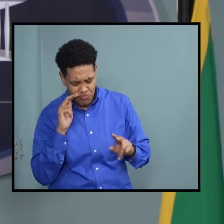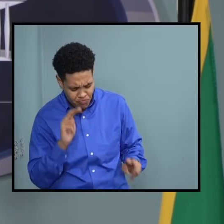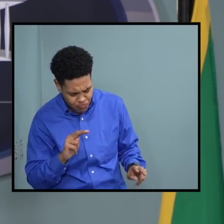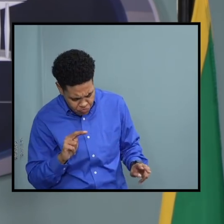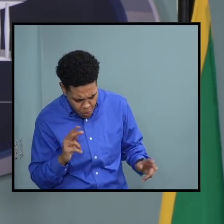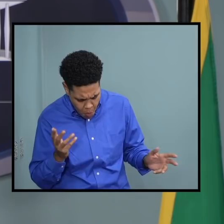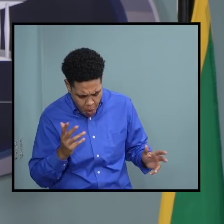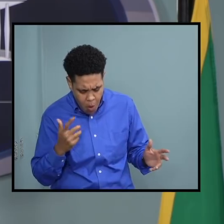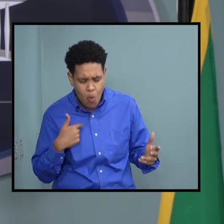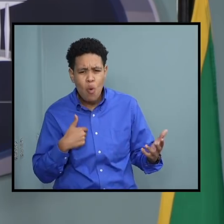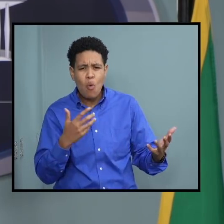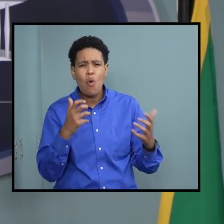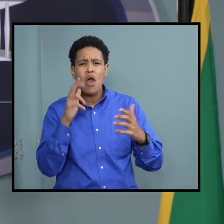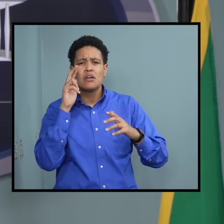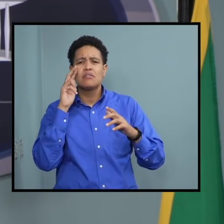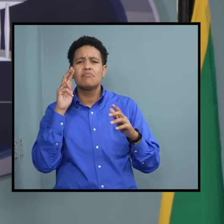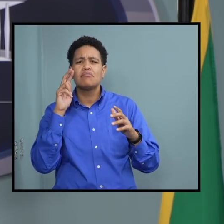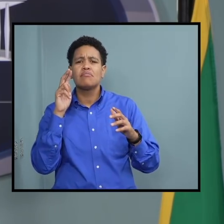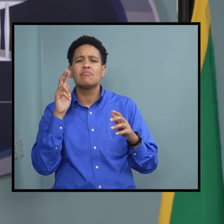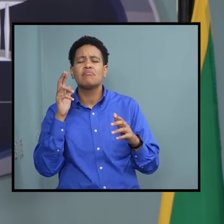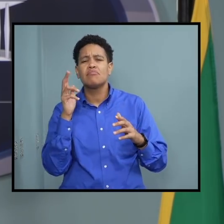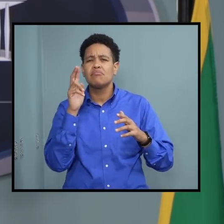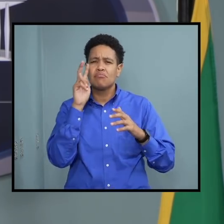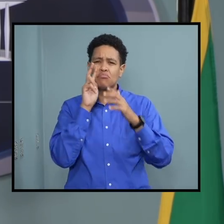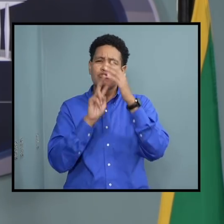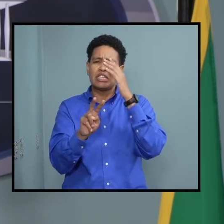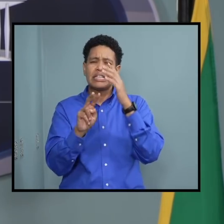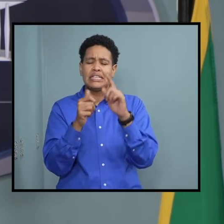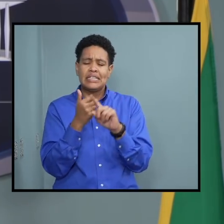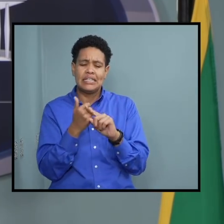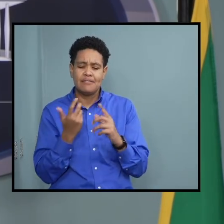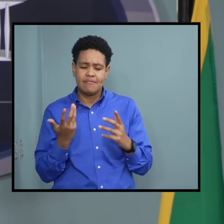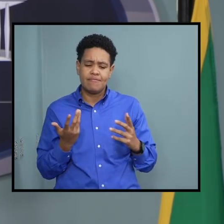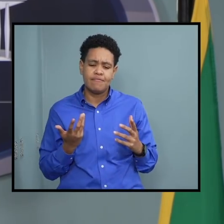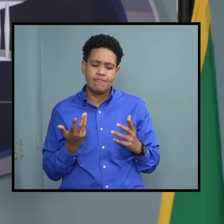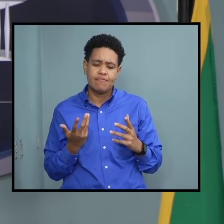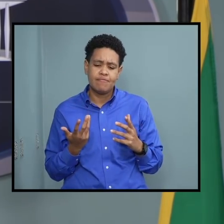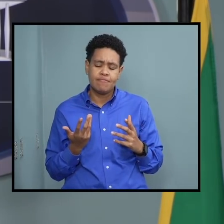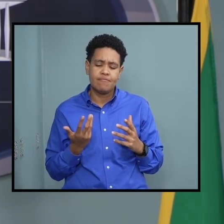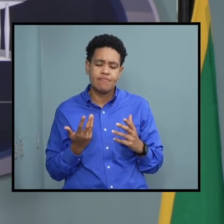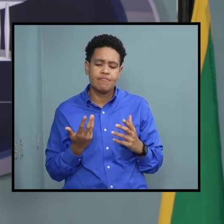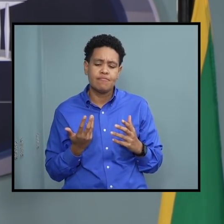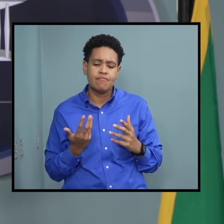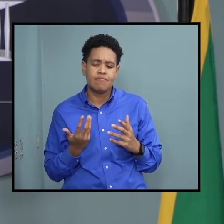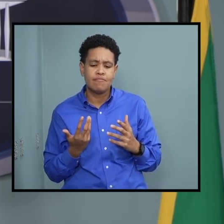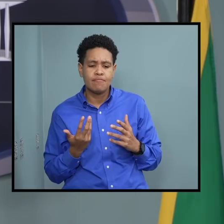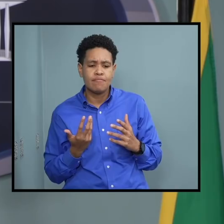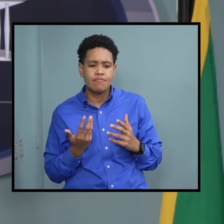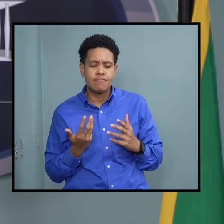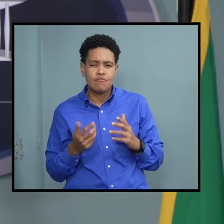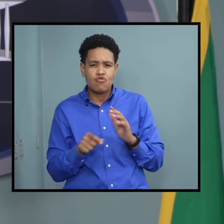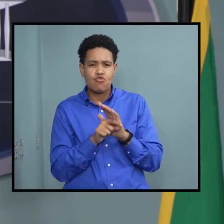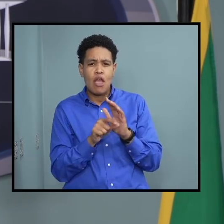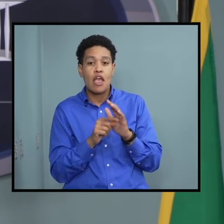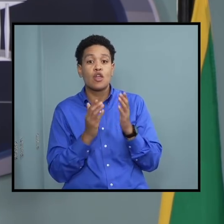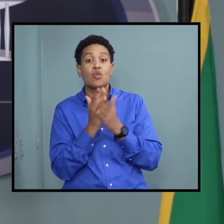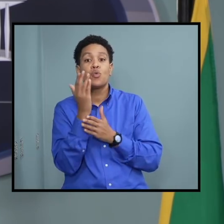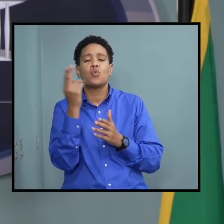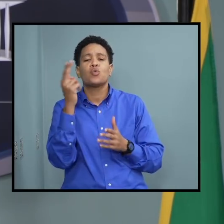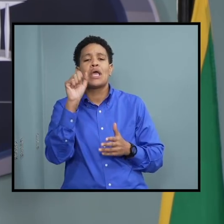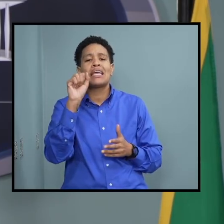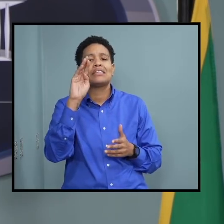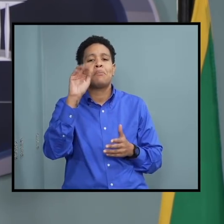we wanted a predictive grade through the use of the student-based assessment